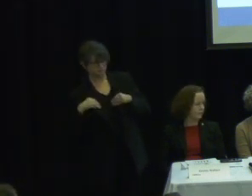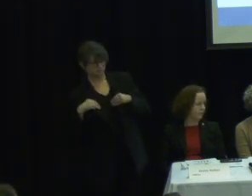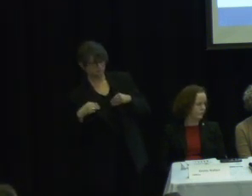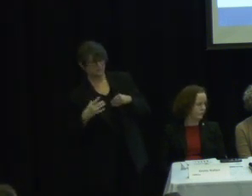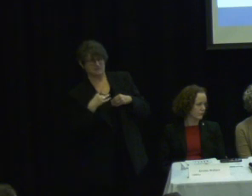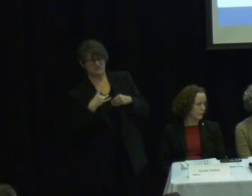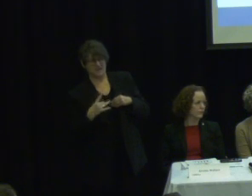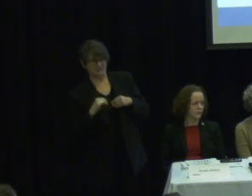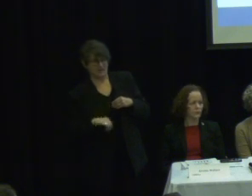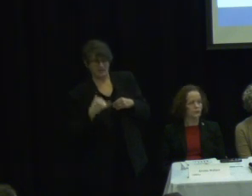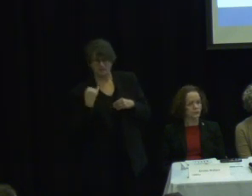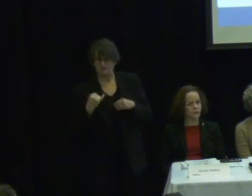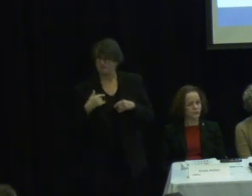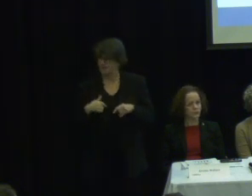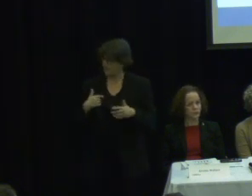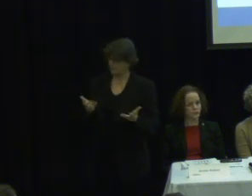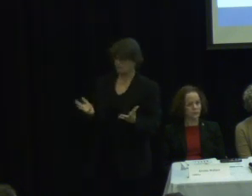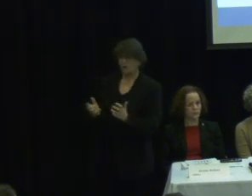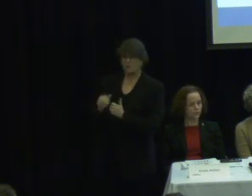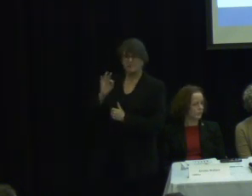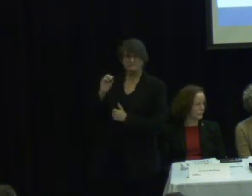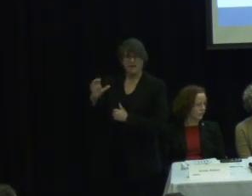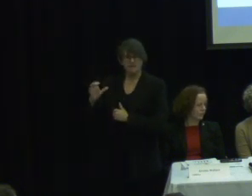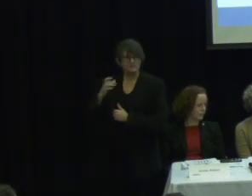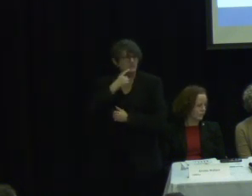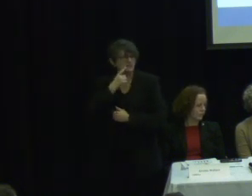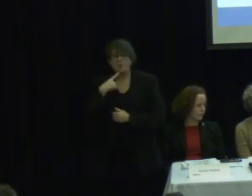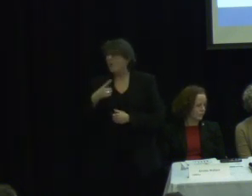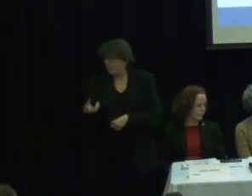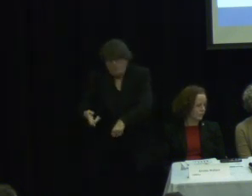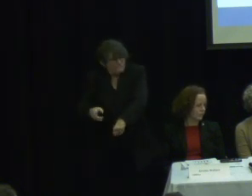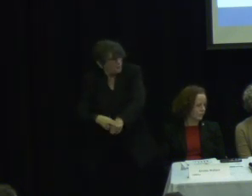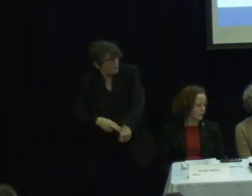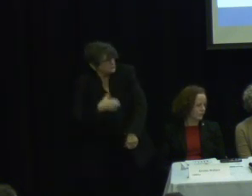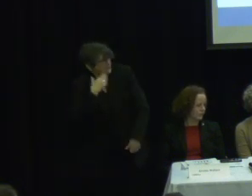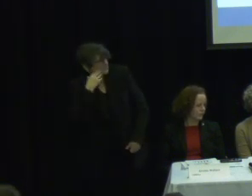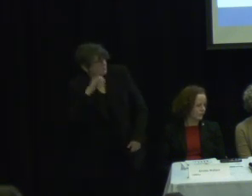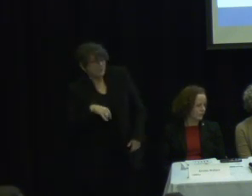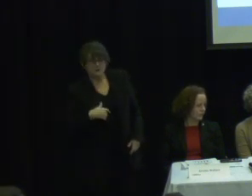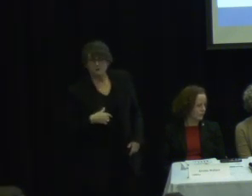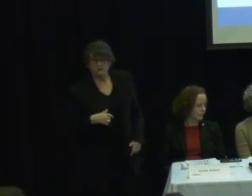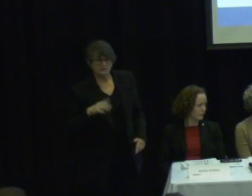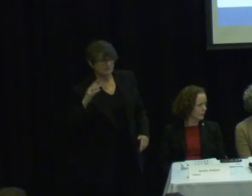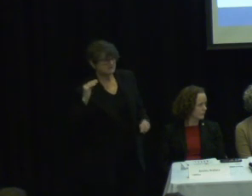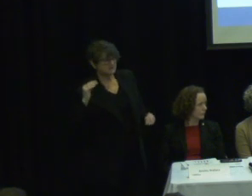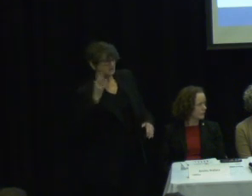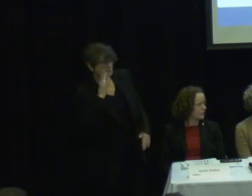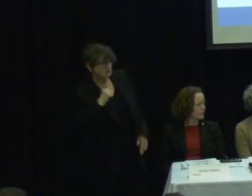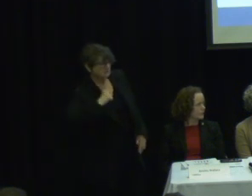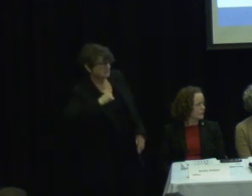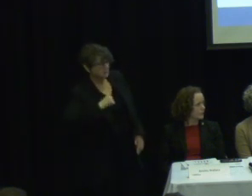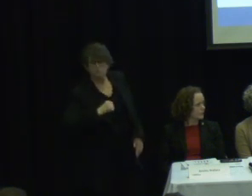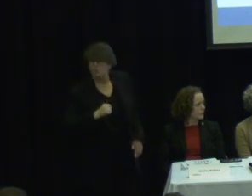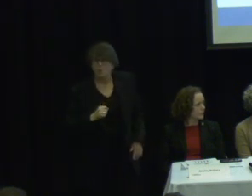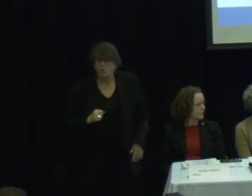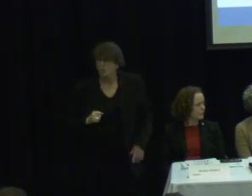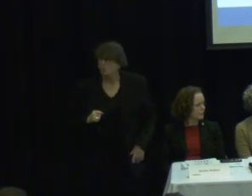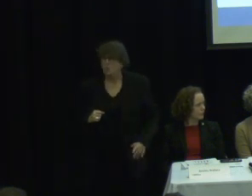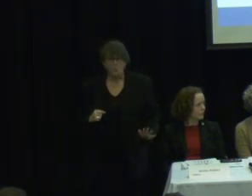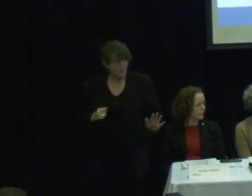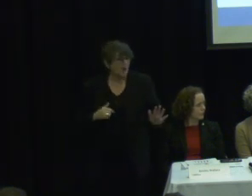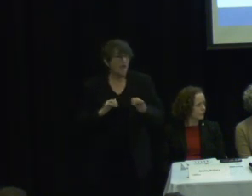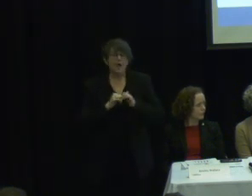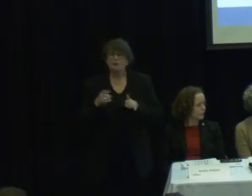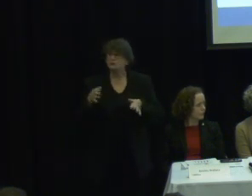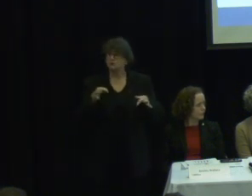you kidding? I already do that. It's fantastic, of course. So I'm not feeling that faculty is going to resist that. So when I think about, you know, how do you